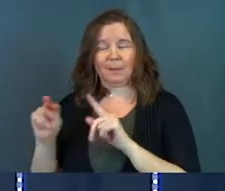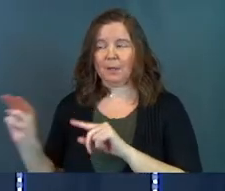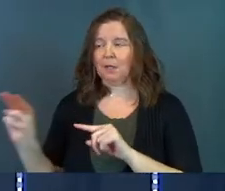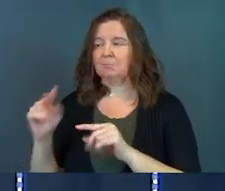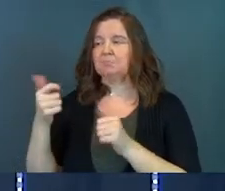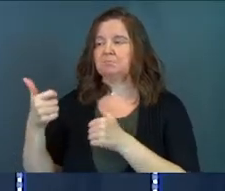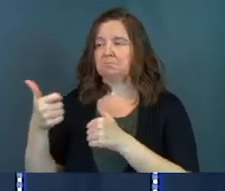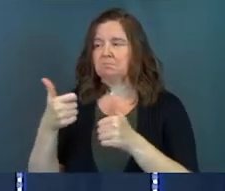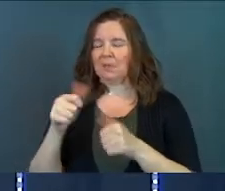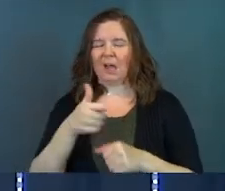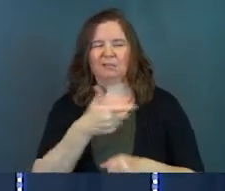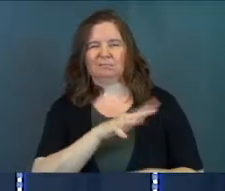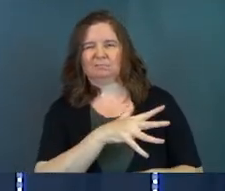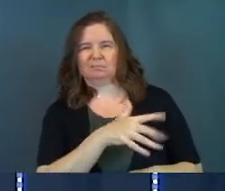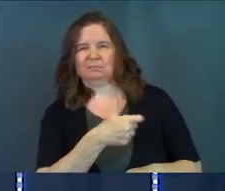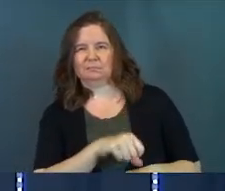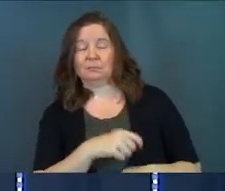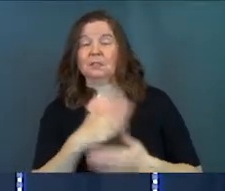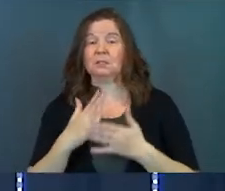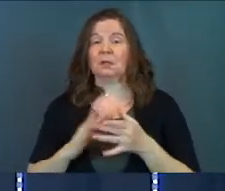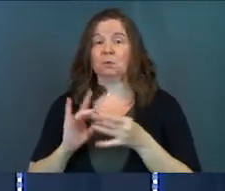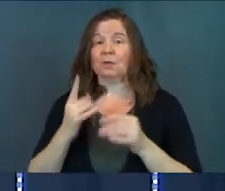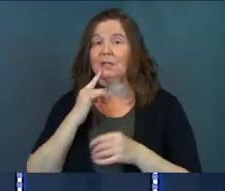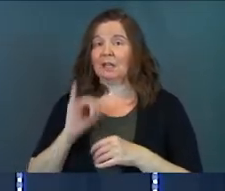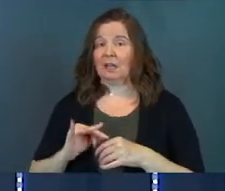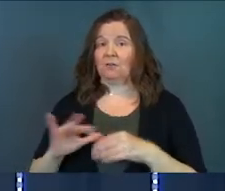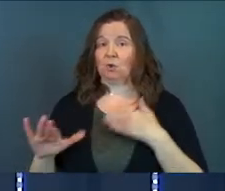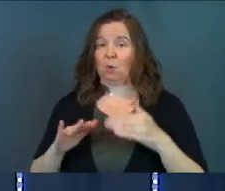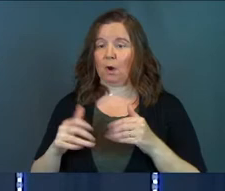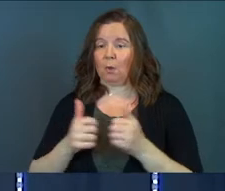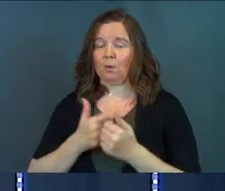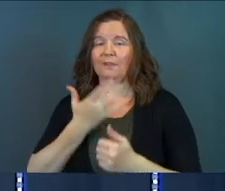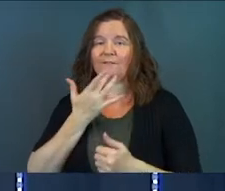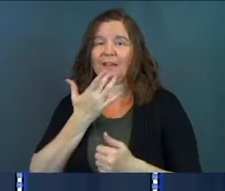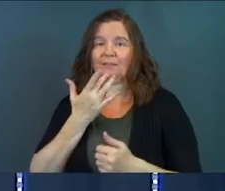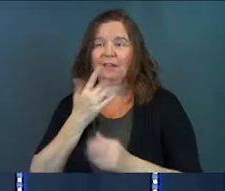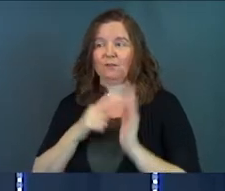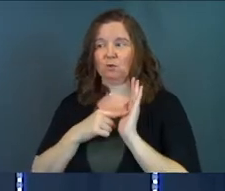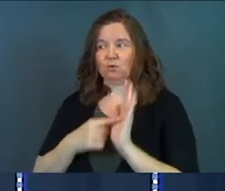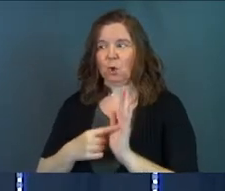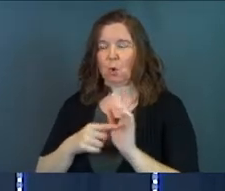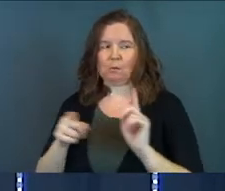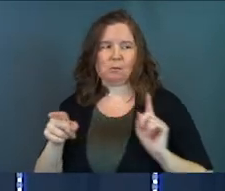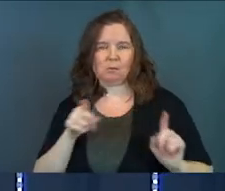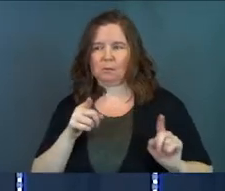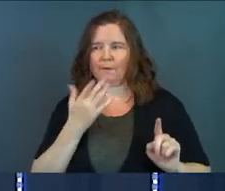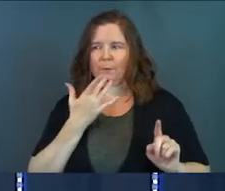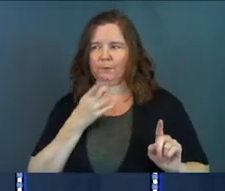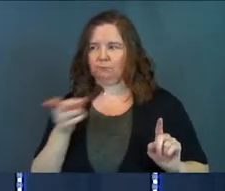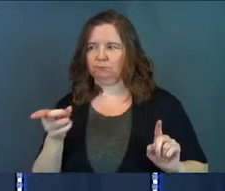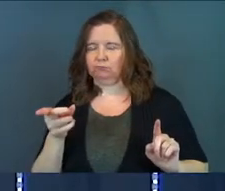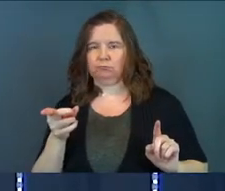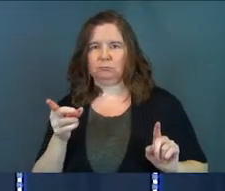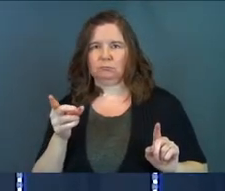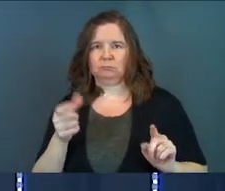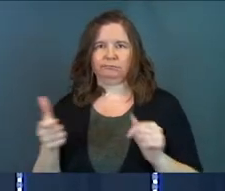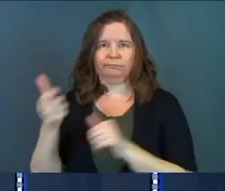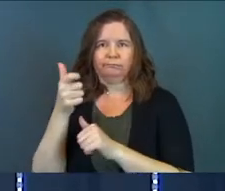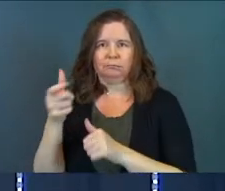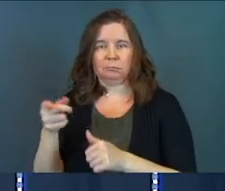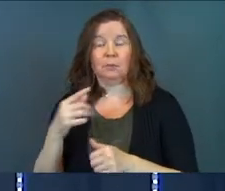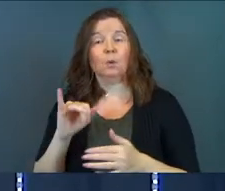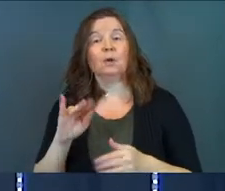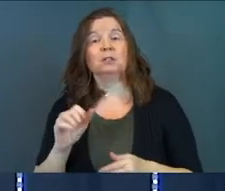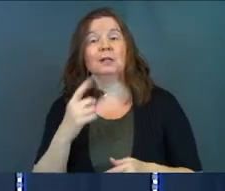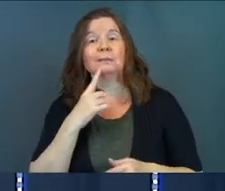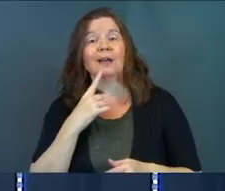others? Some of your translations say, if you walk in favoritism, if you show favoritism. What James